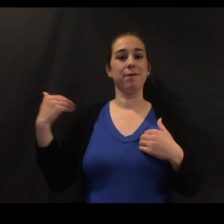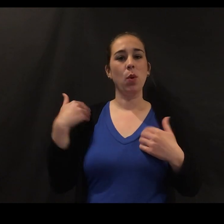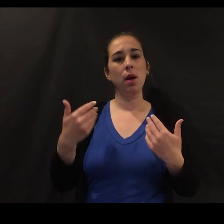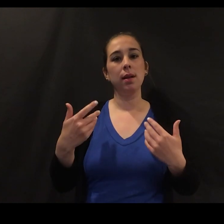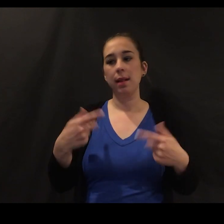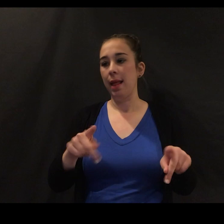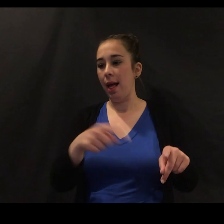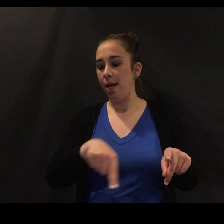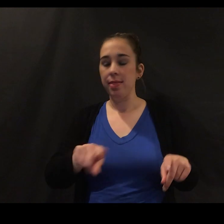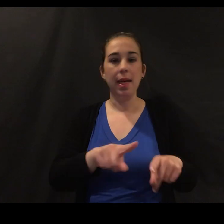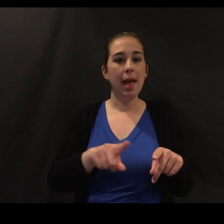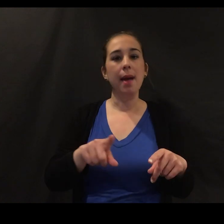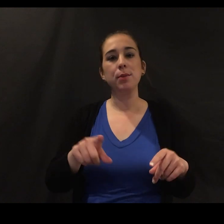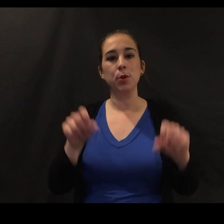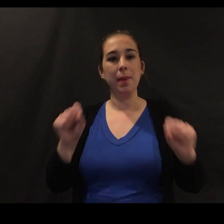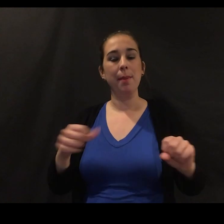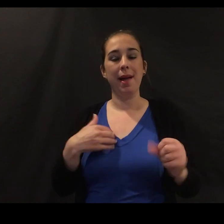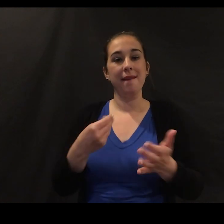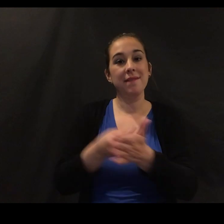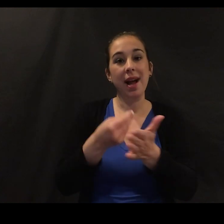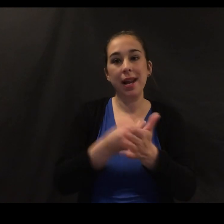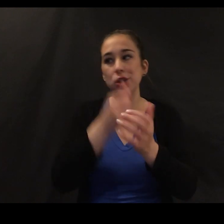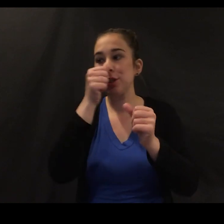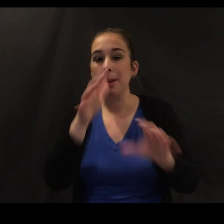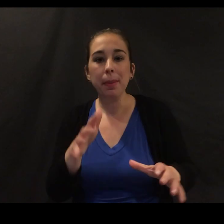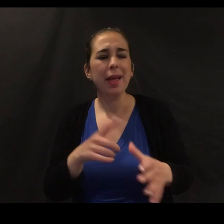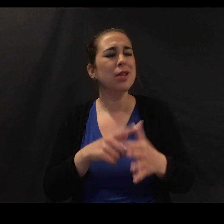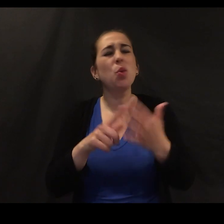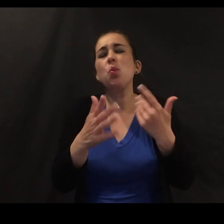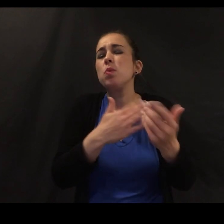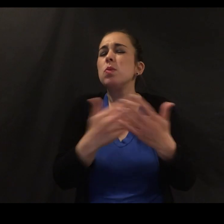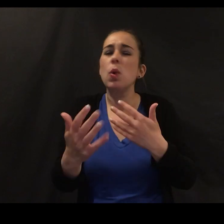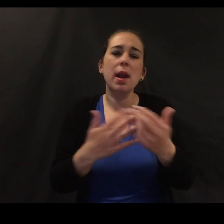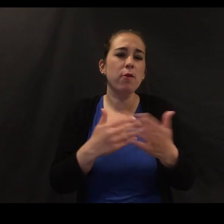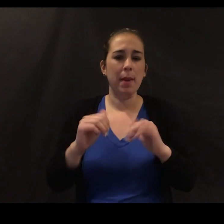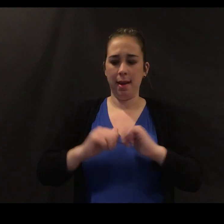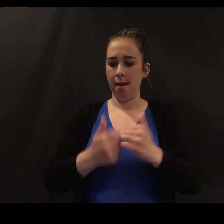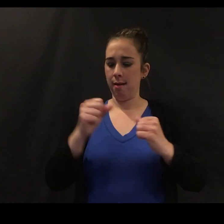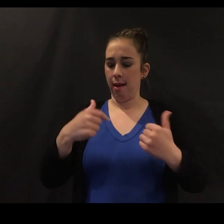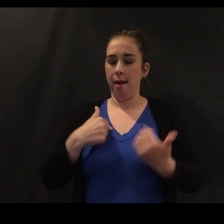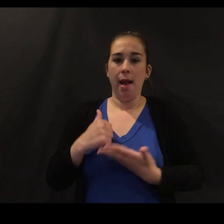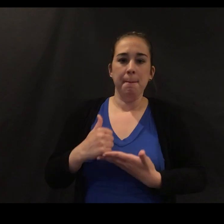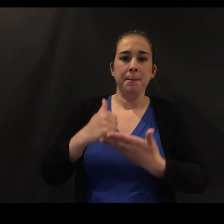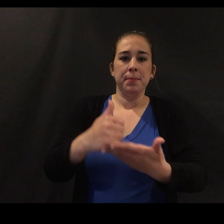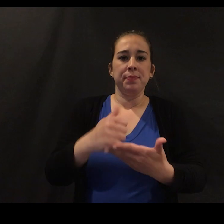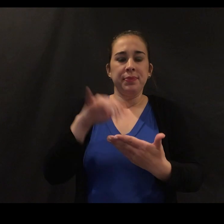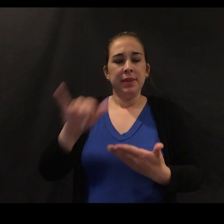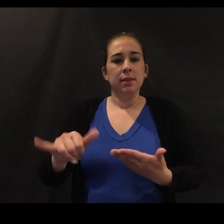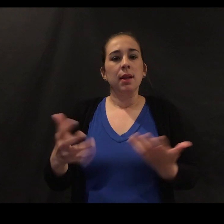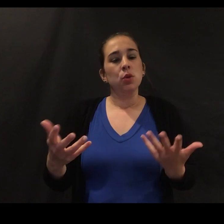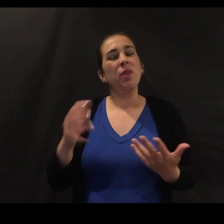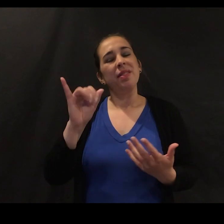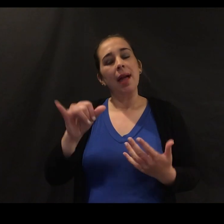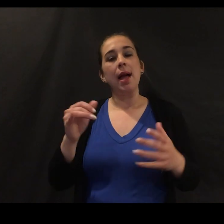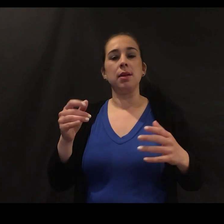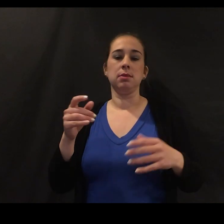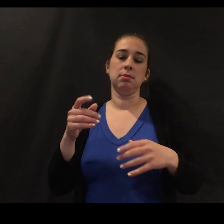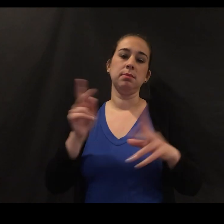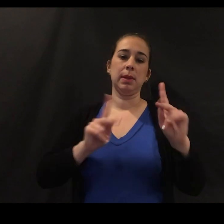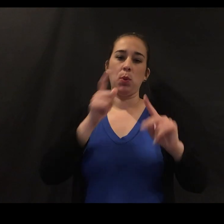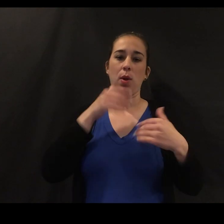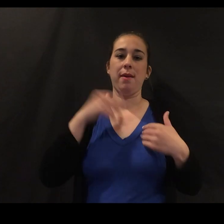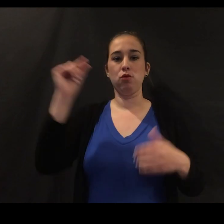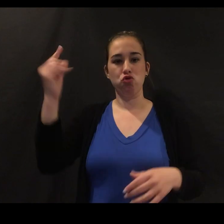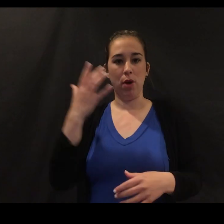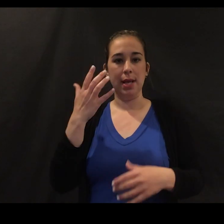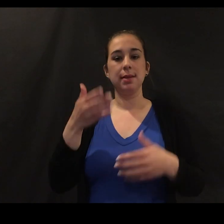can be financially blessed or whatever it might be. How can I facilitate that? See, graciousness is all about letting